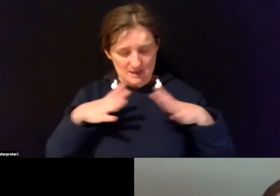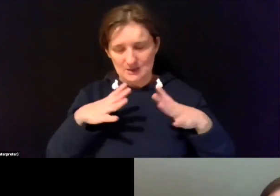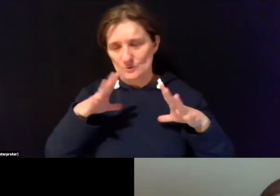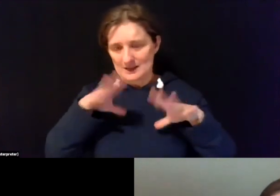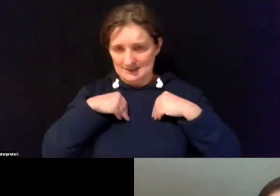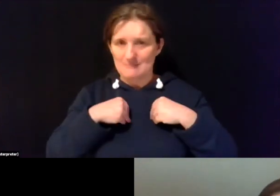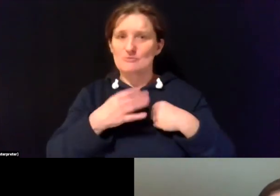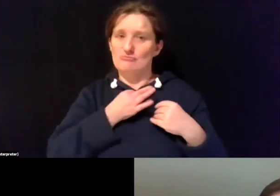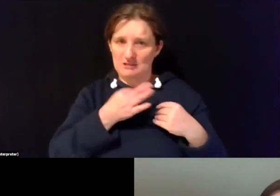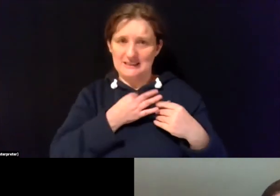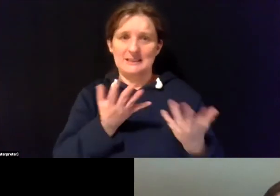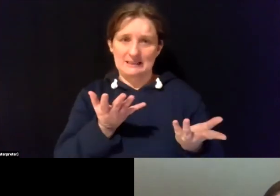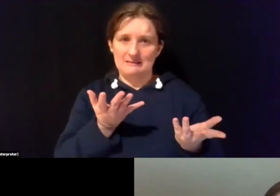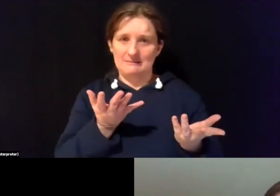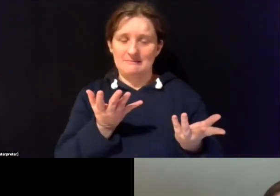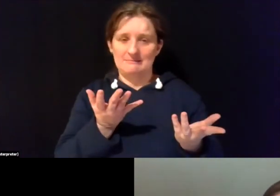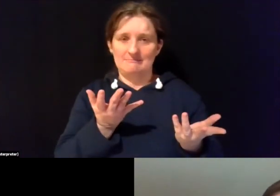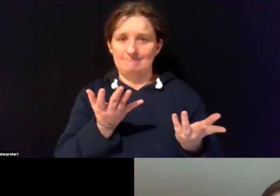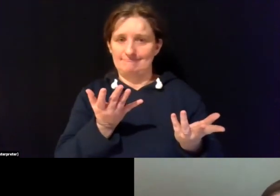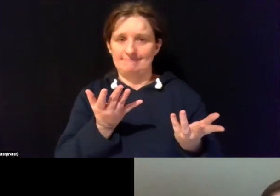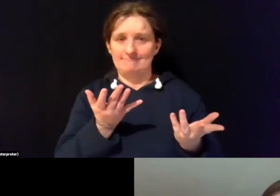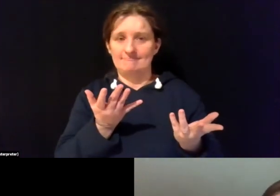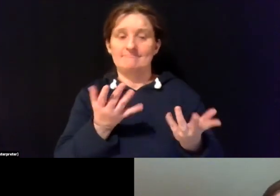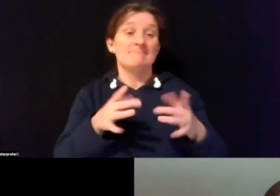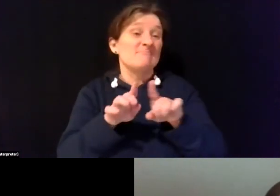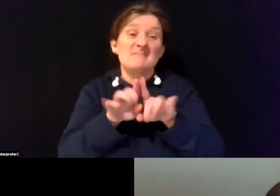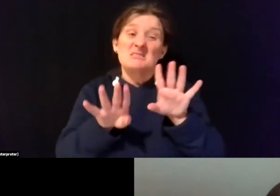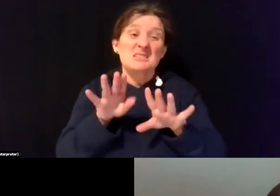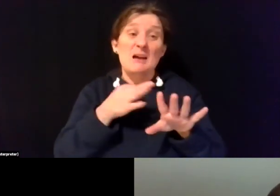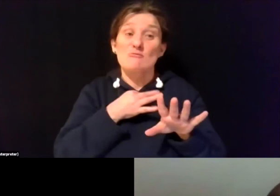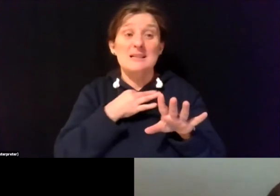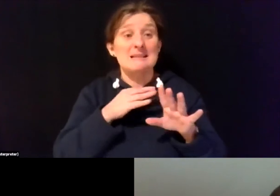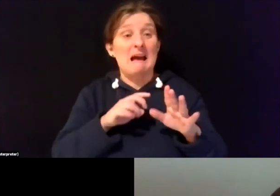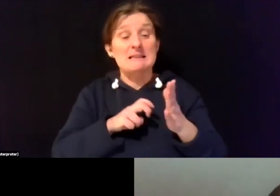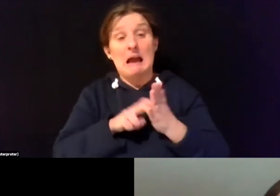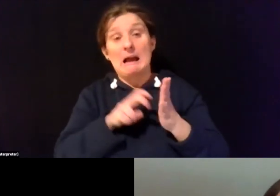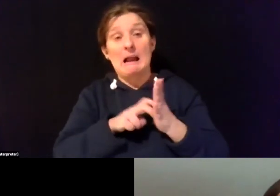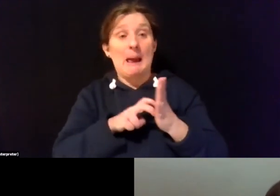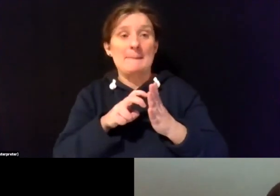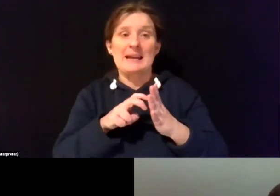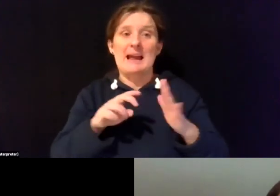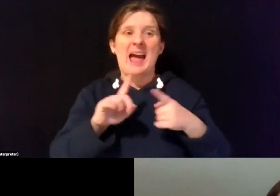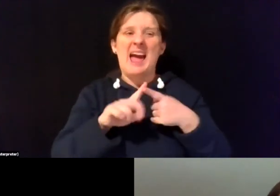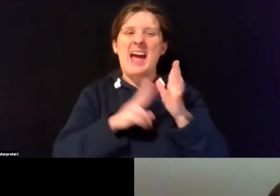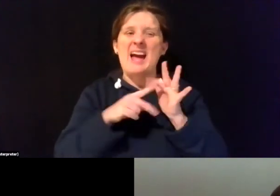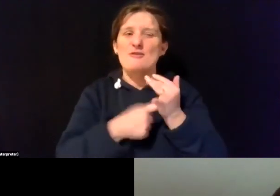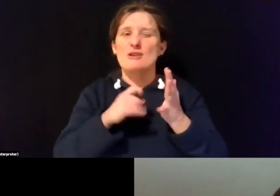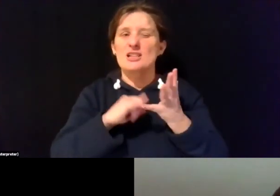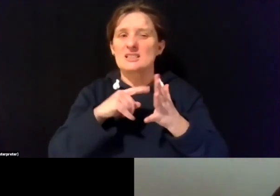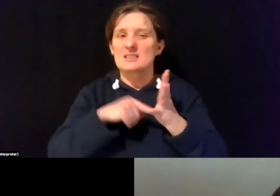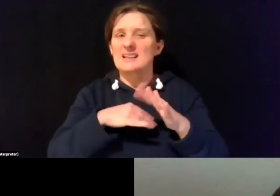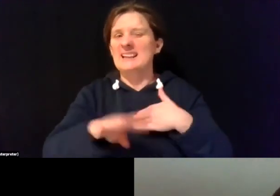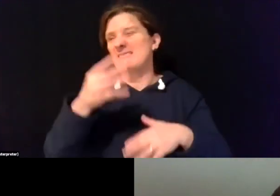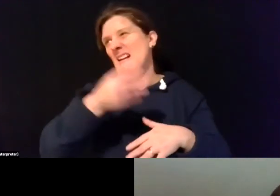risk, it's about the same risk as climbing Everest in the 1970s, perhaps. I think that's